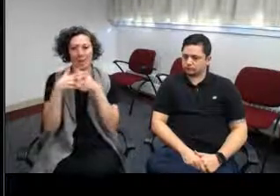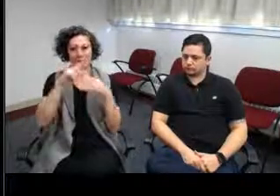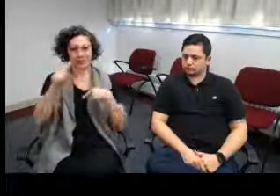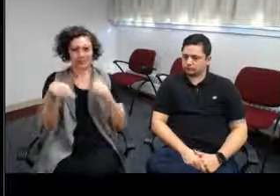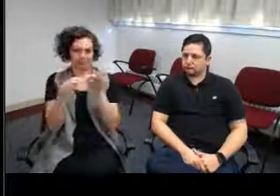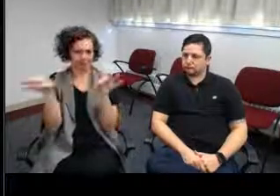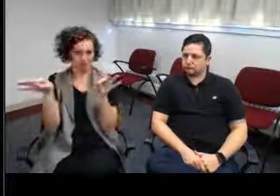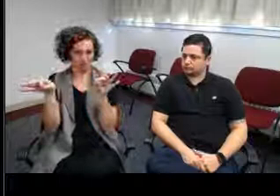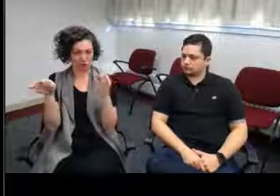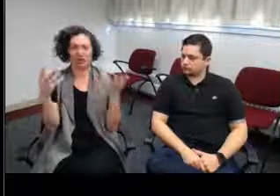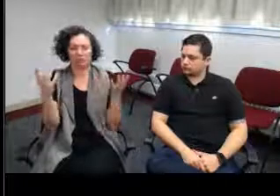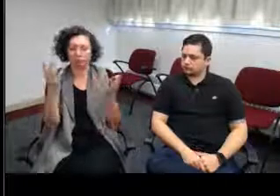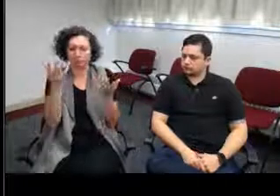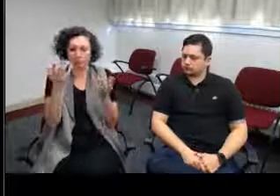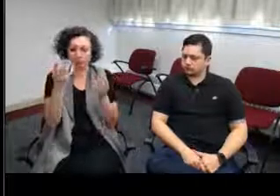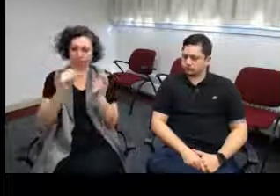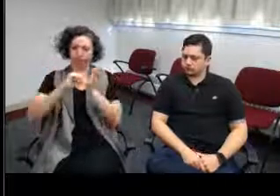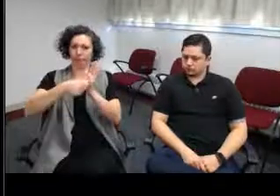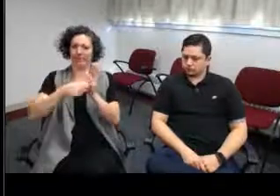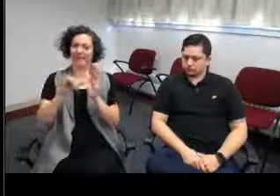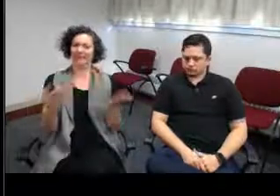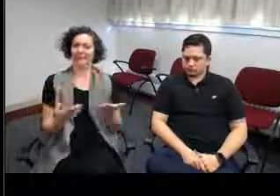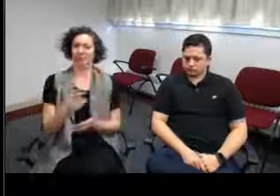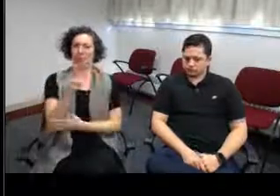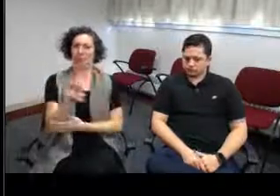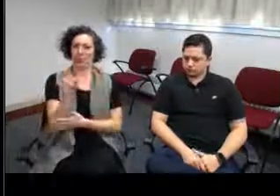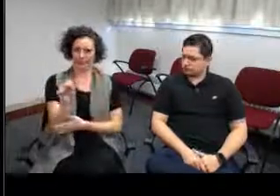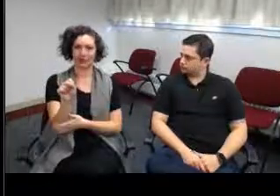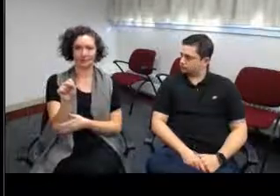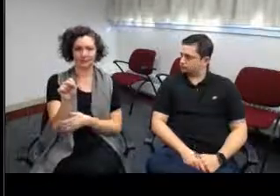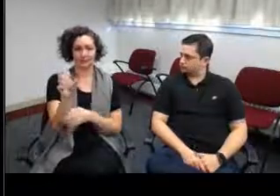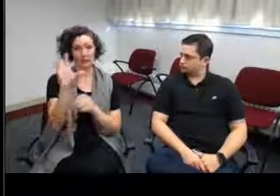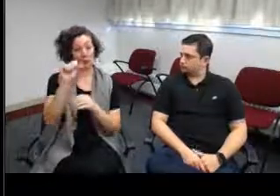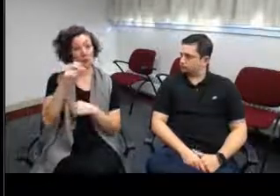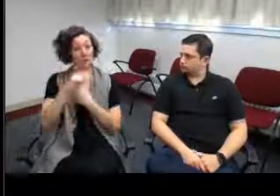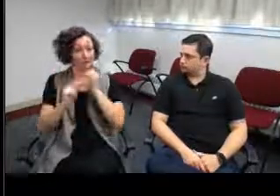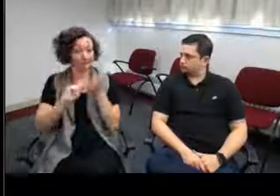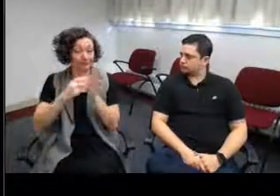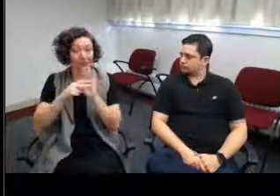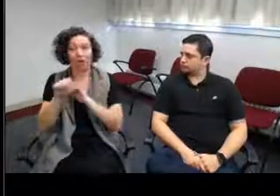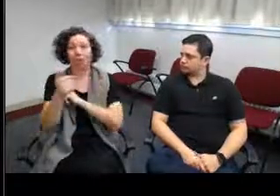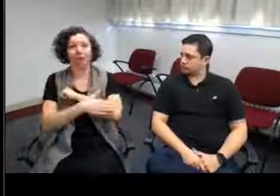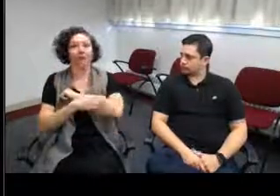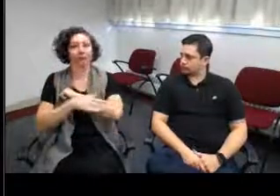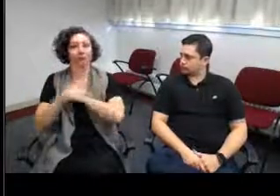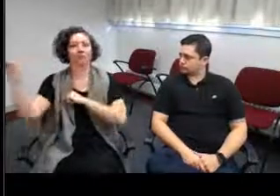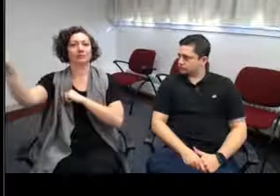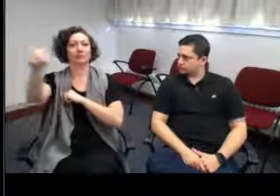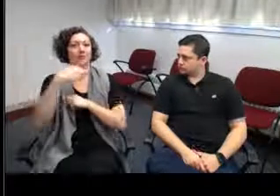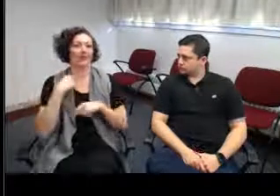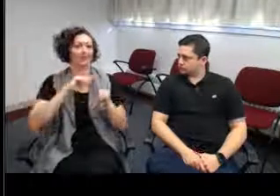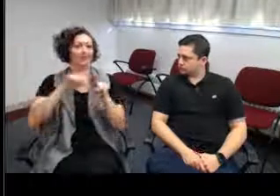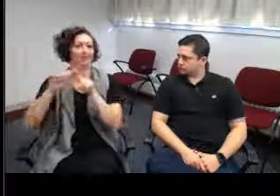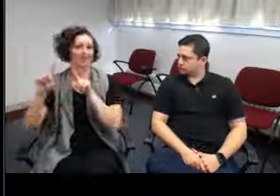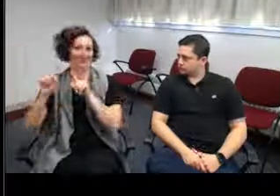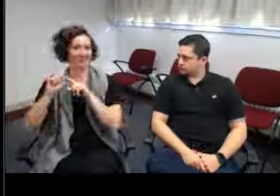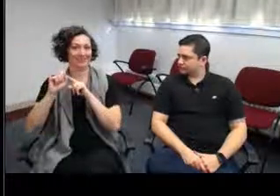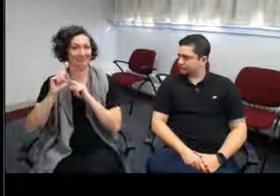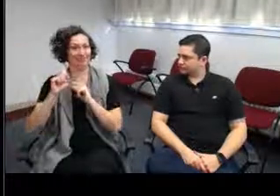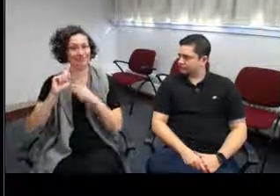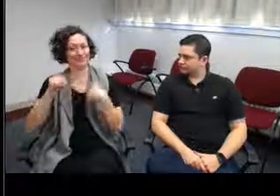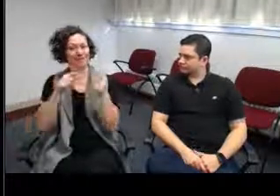deaf folks, their language is primarily American Sign Language. And of course, that is here